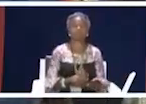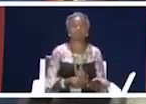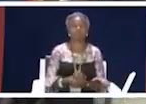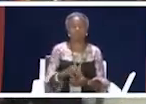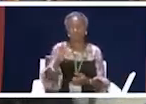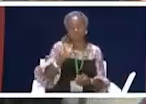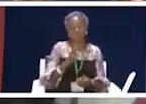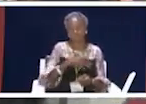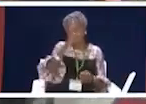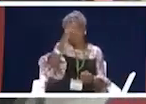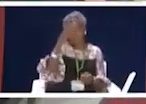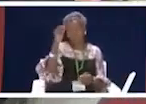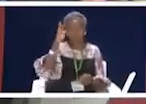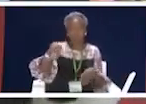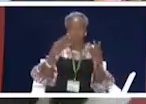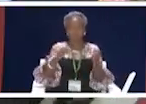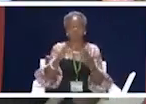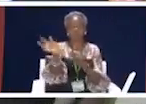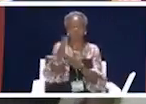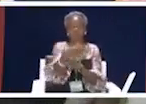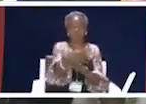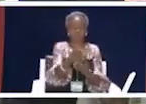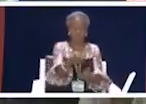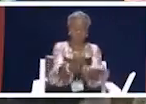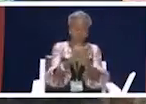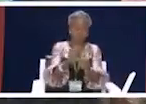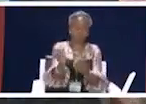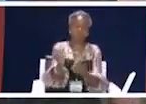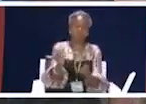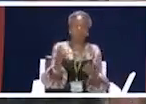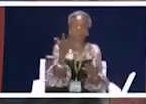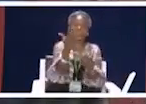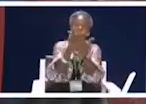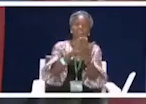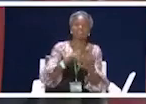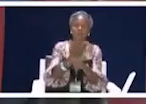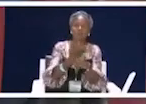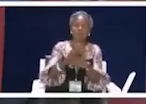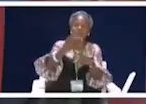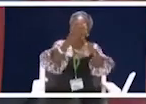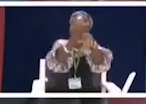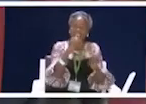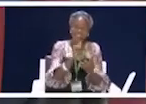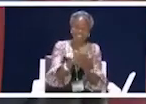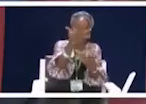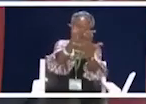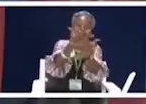daddy in the Lord is coming to give you a fishing net. I beg you in Jesus' name, grab that net.